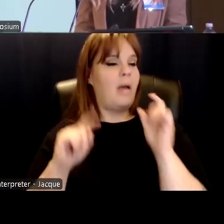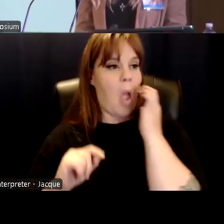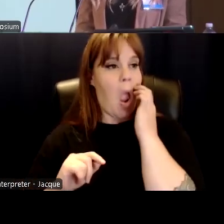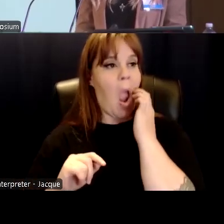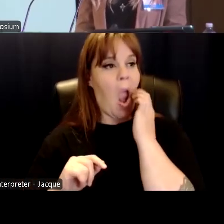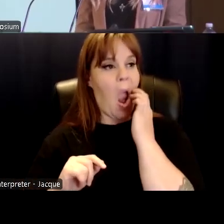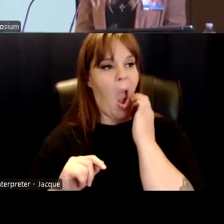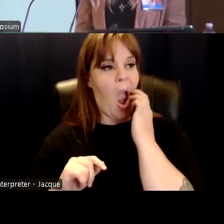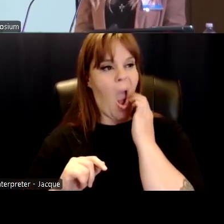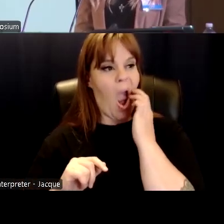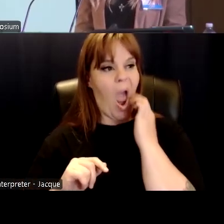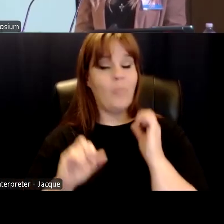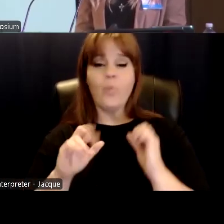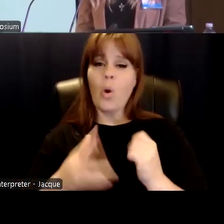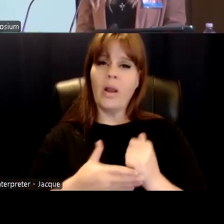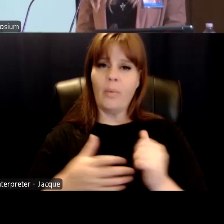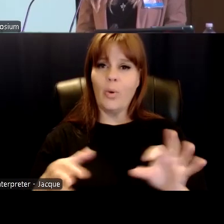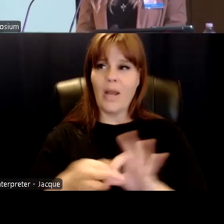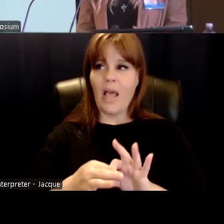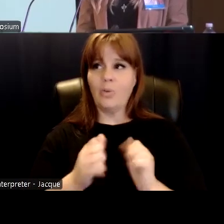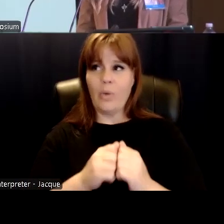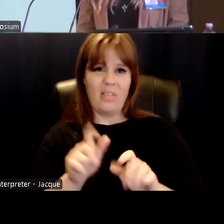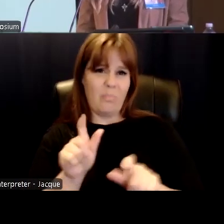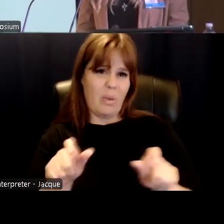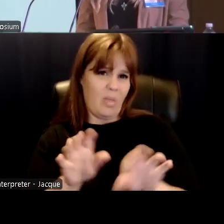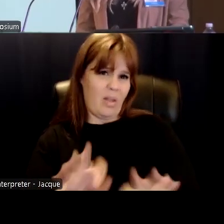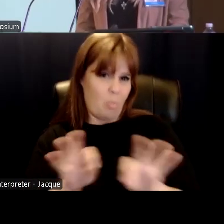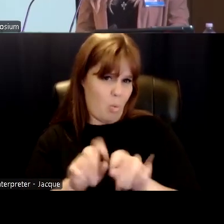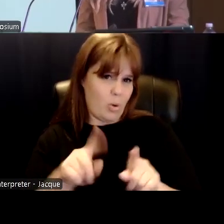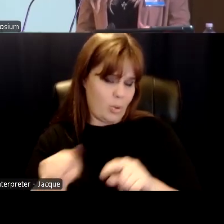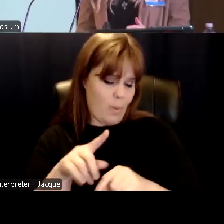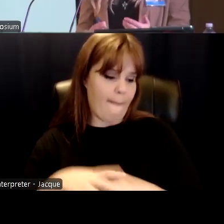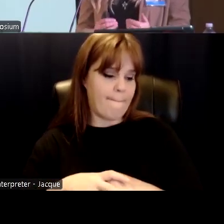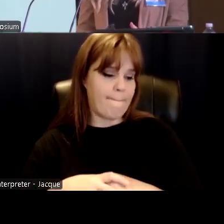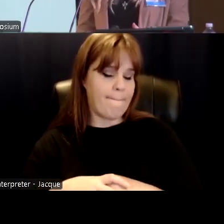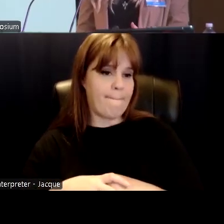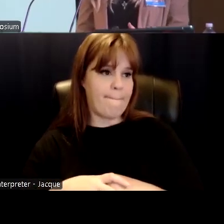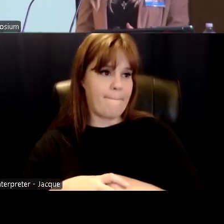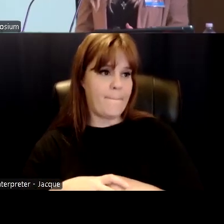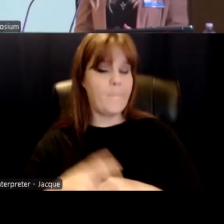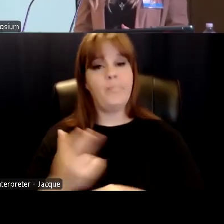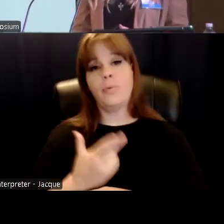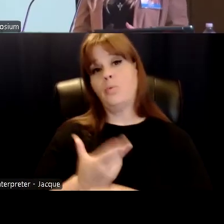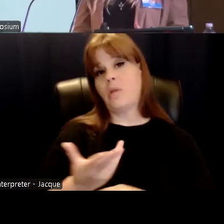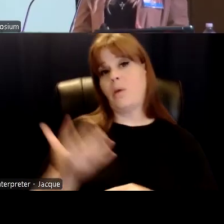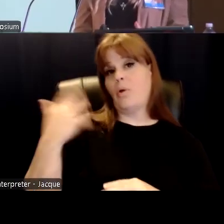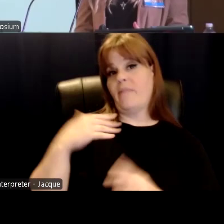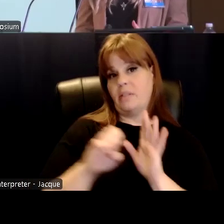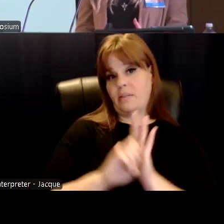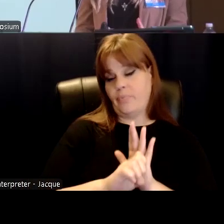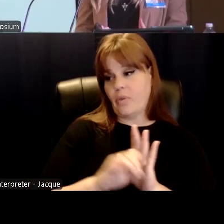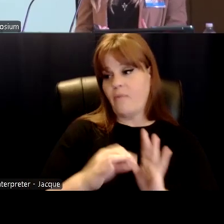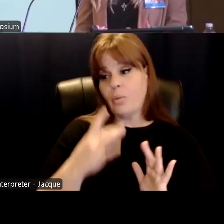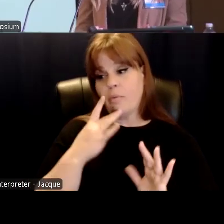you connect with the people that are important to you. So using a previous example, if your preferred